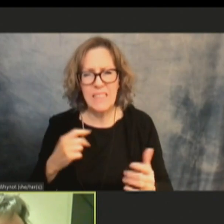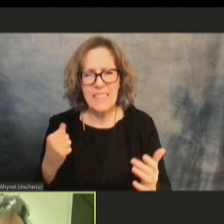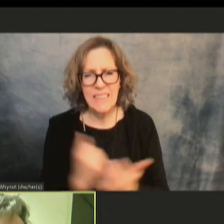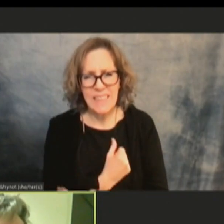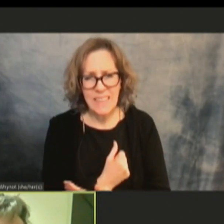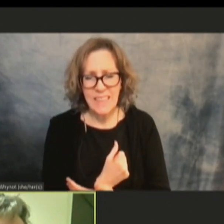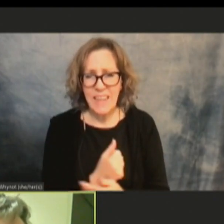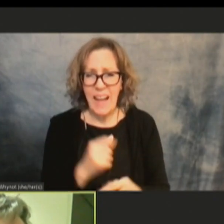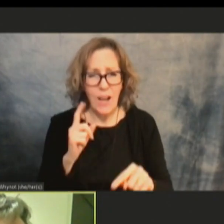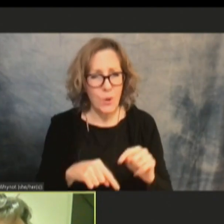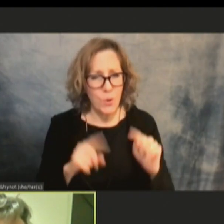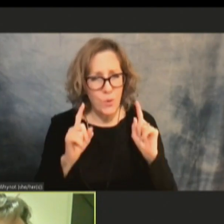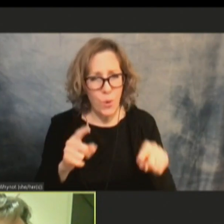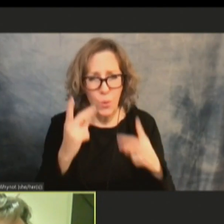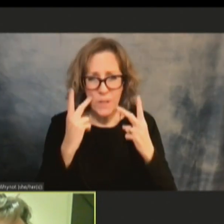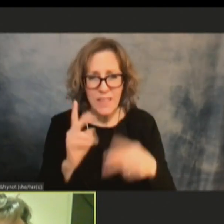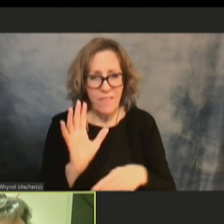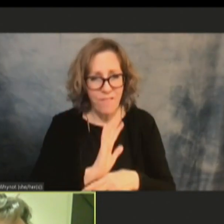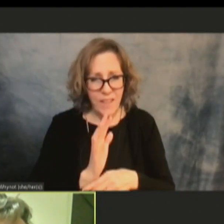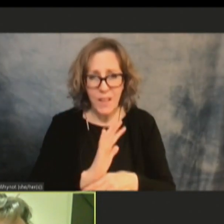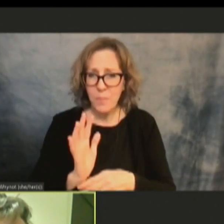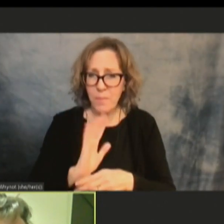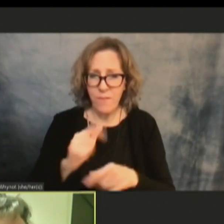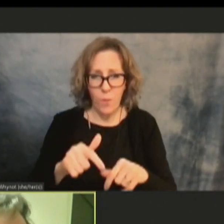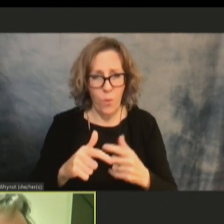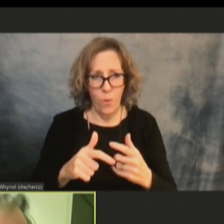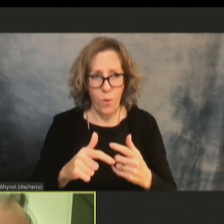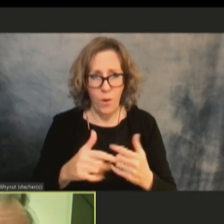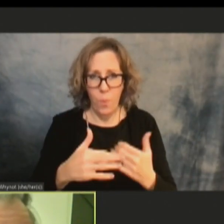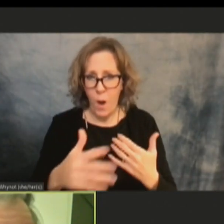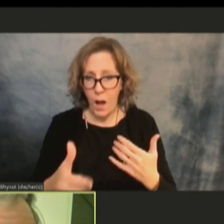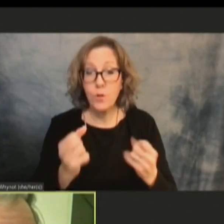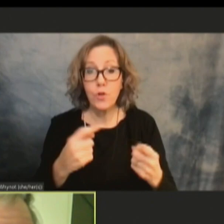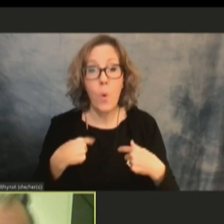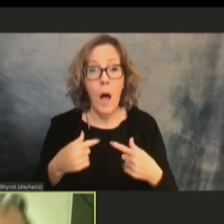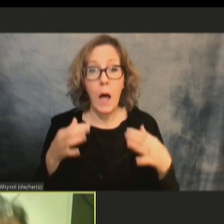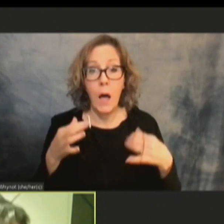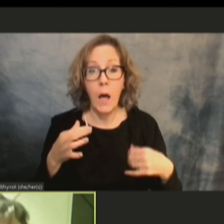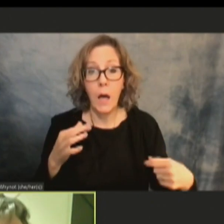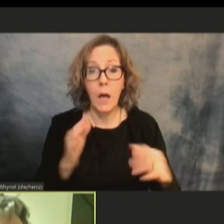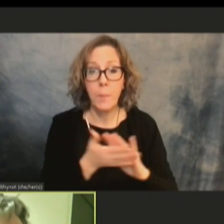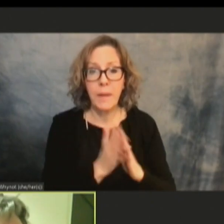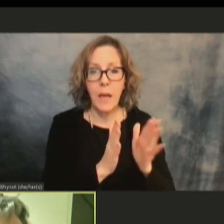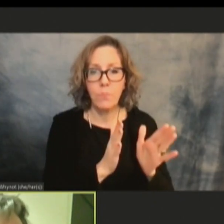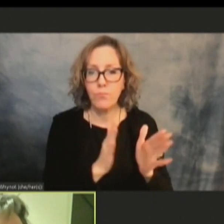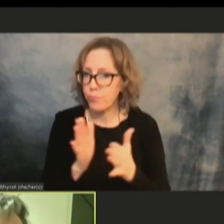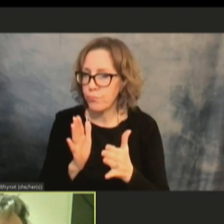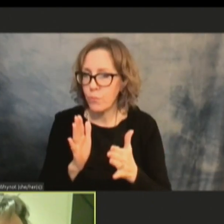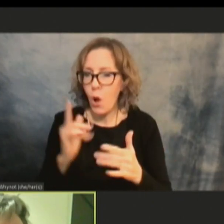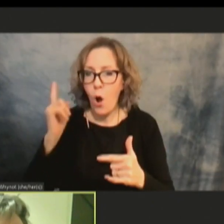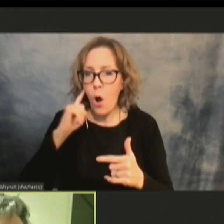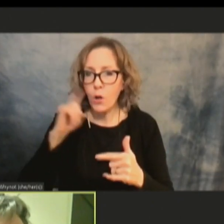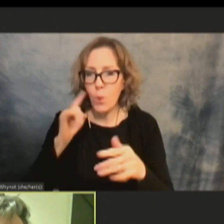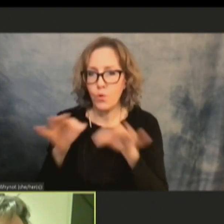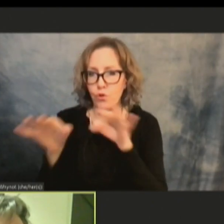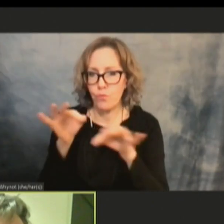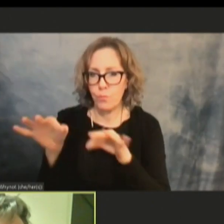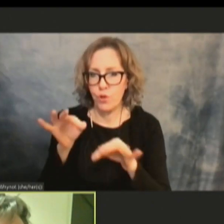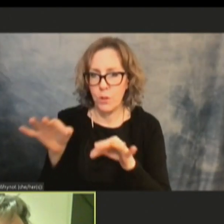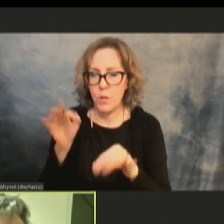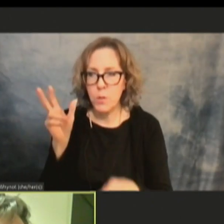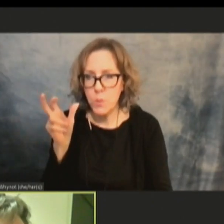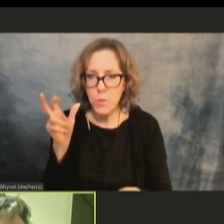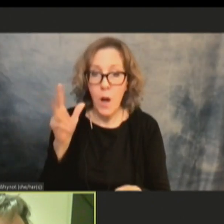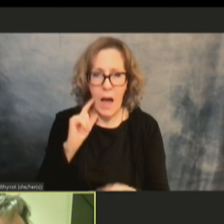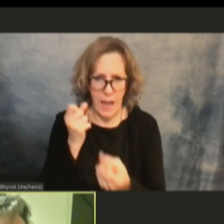and movies like I used to for a while. So I got into the world of audio description. And I advocate a lot for audio description, so